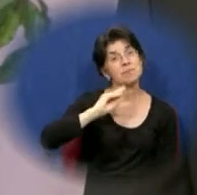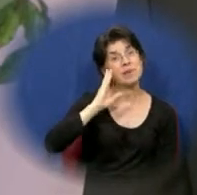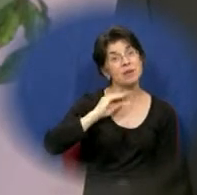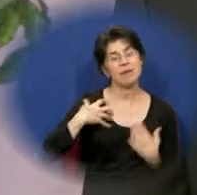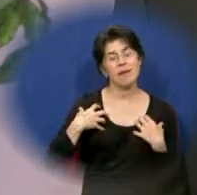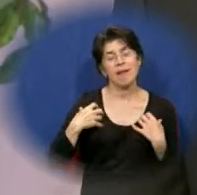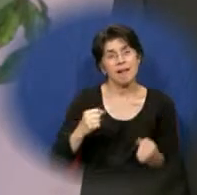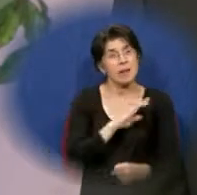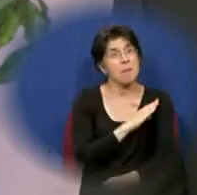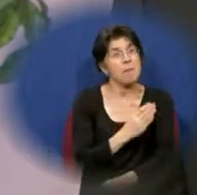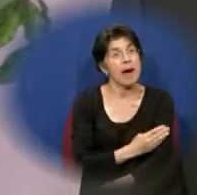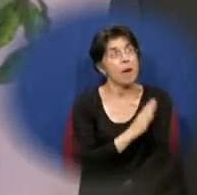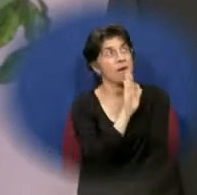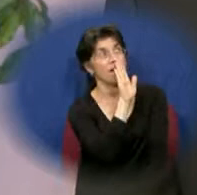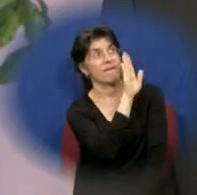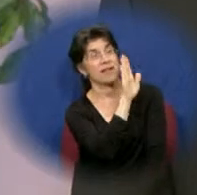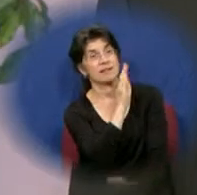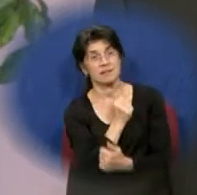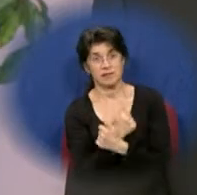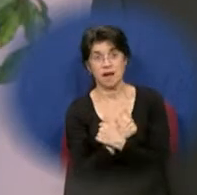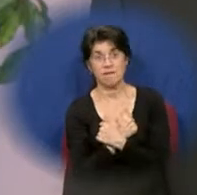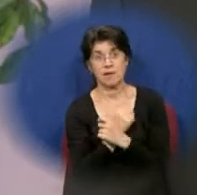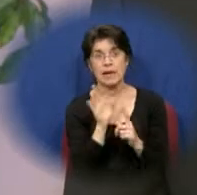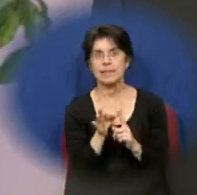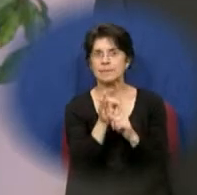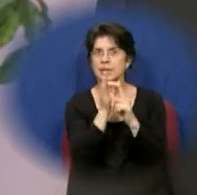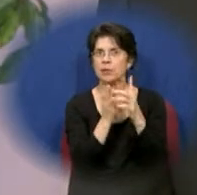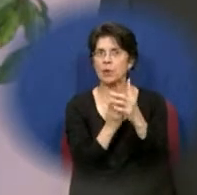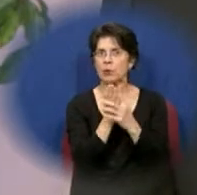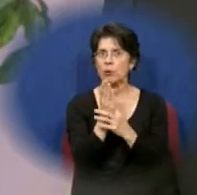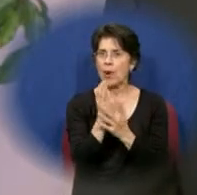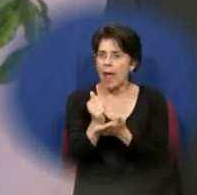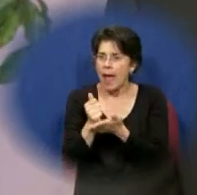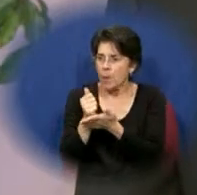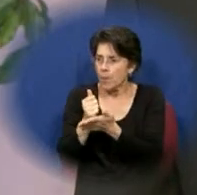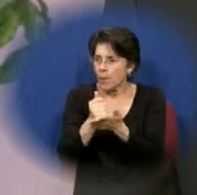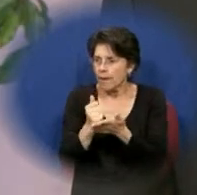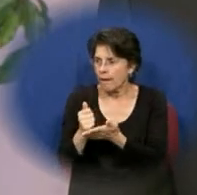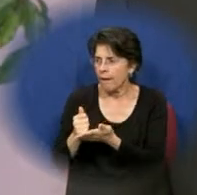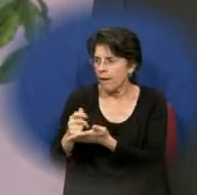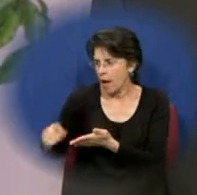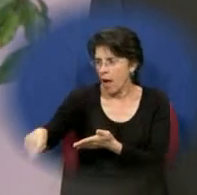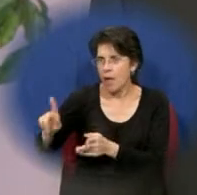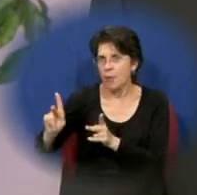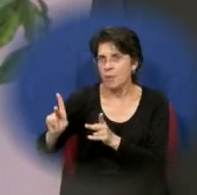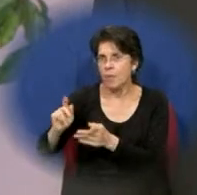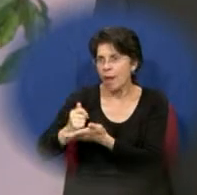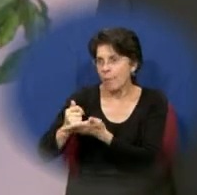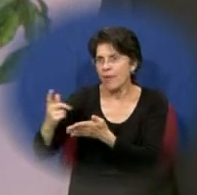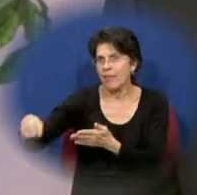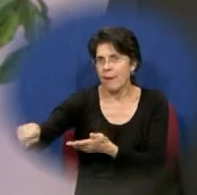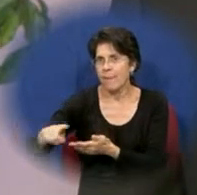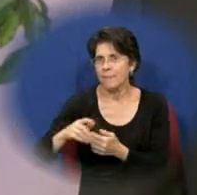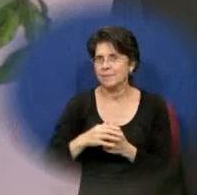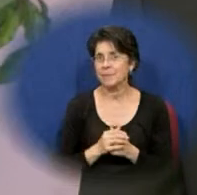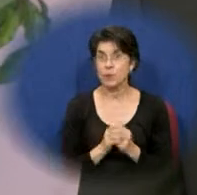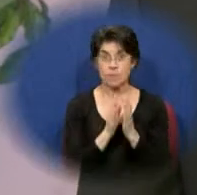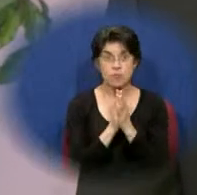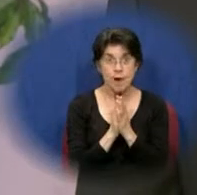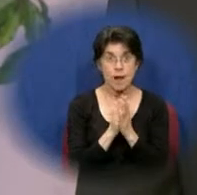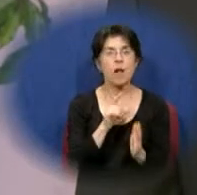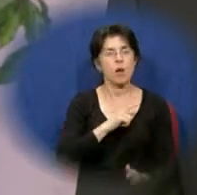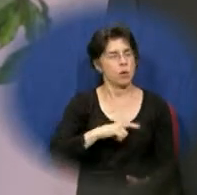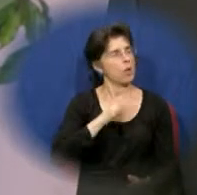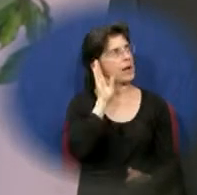power of Christ's love, especially through the ministry of others. We pray to the Lord. Lord, hear our prayer. For